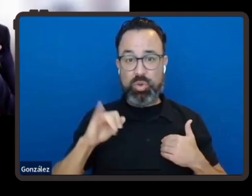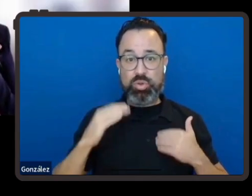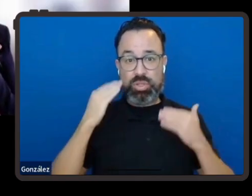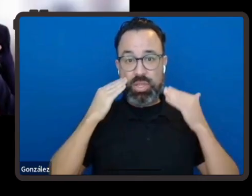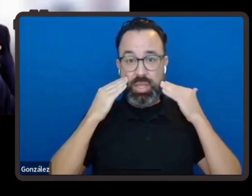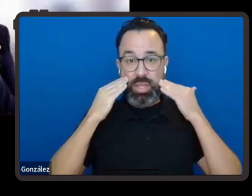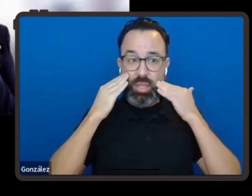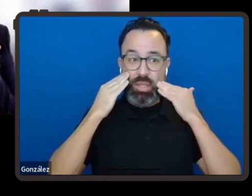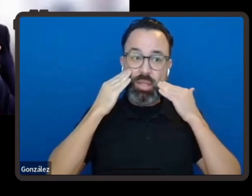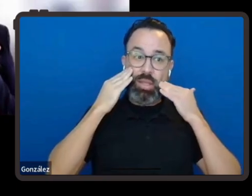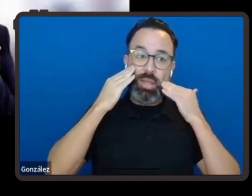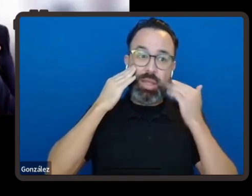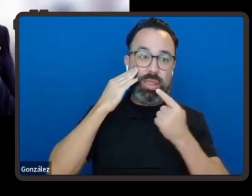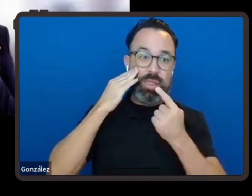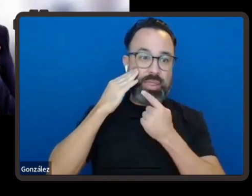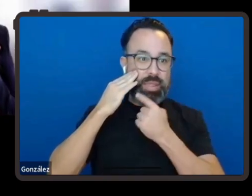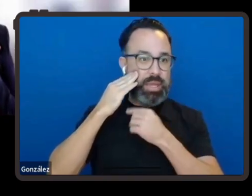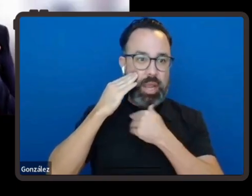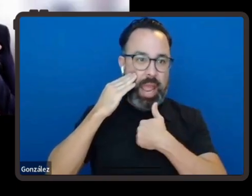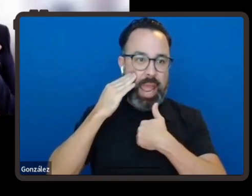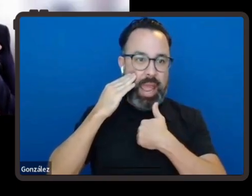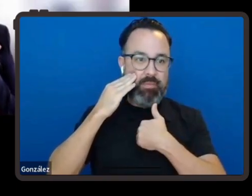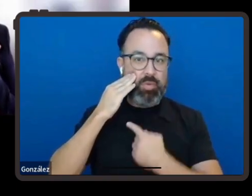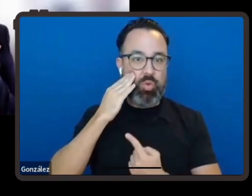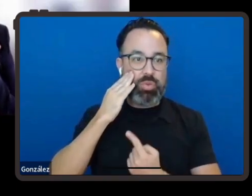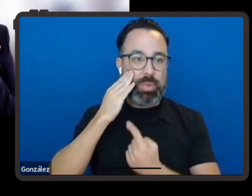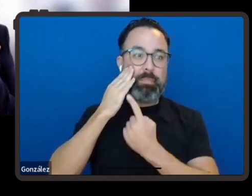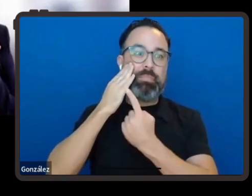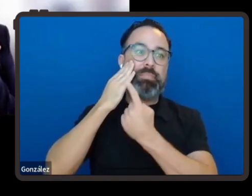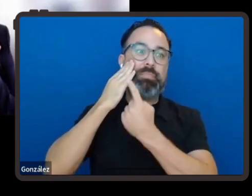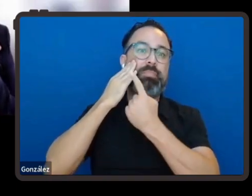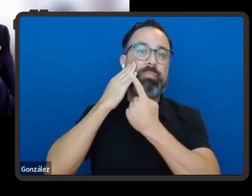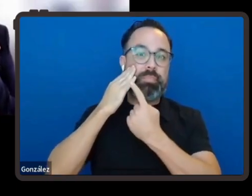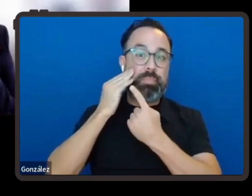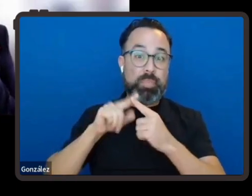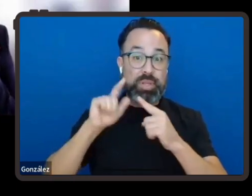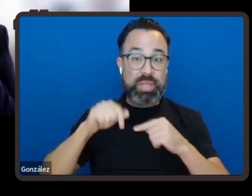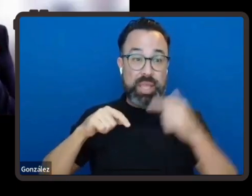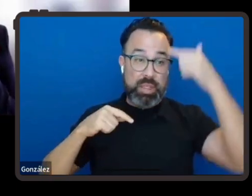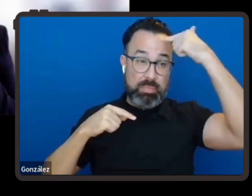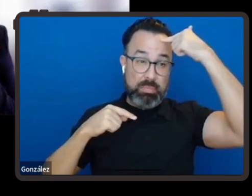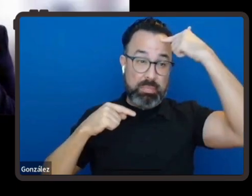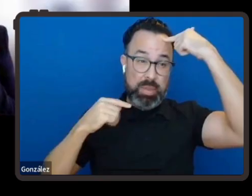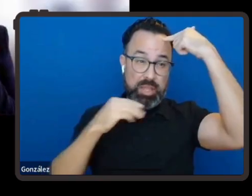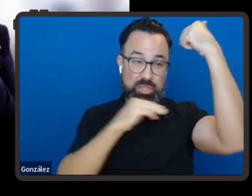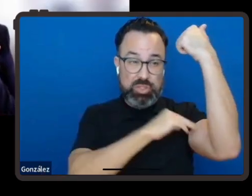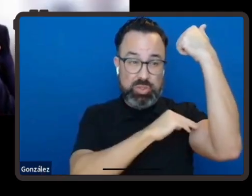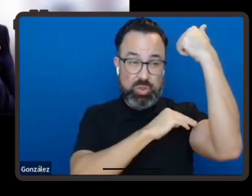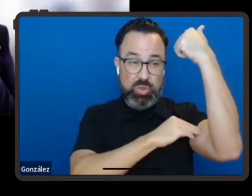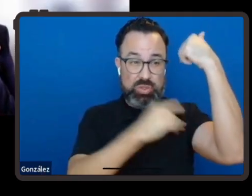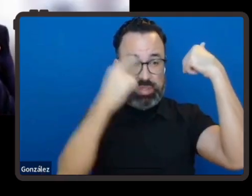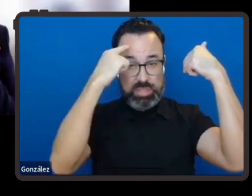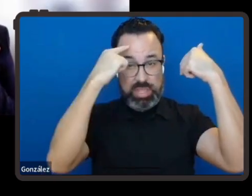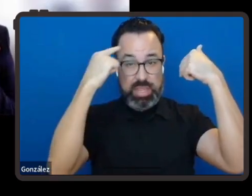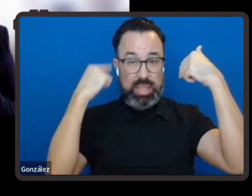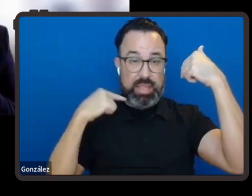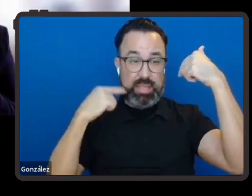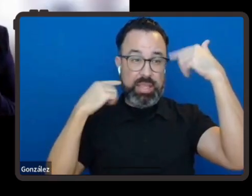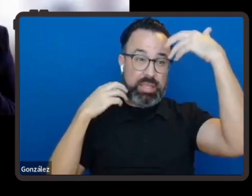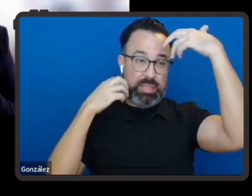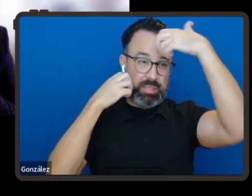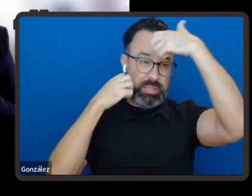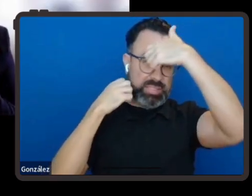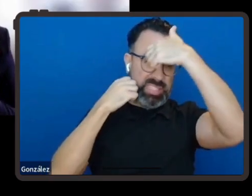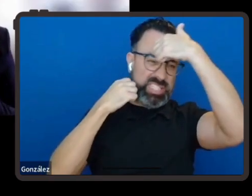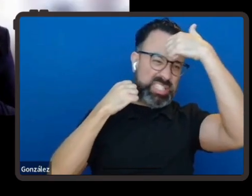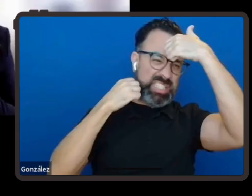up, and it can cause a lot of strain on the muscles here and the muscles here. So it's you